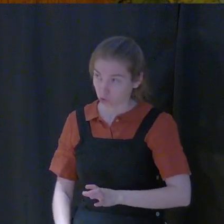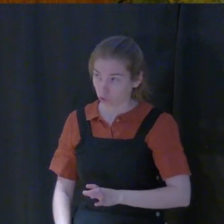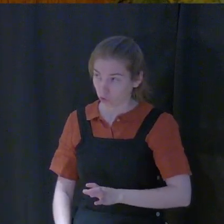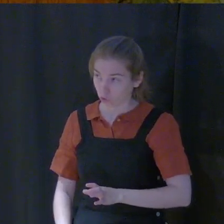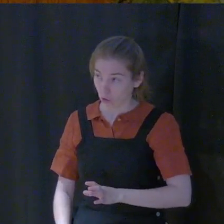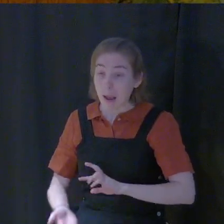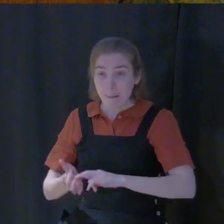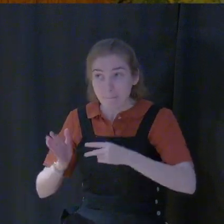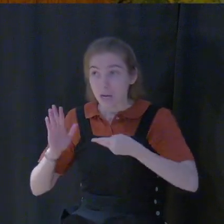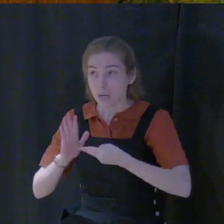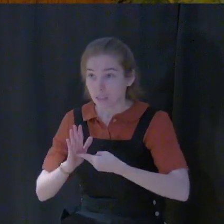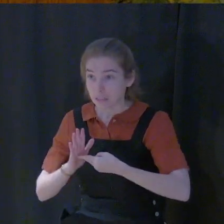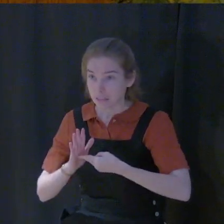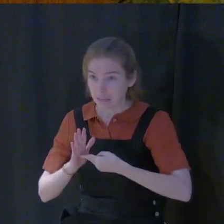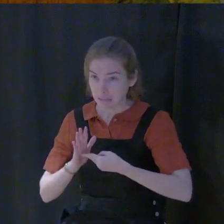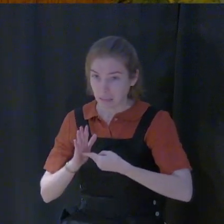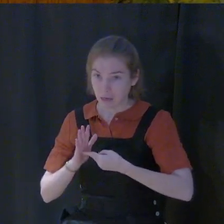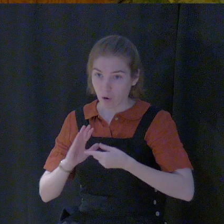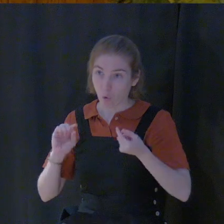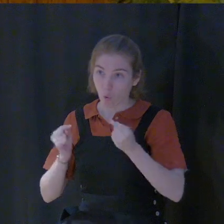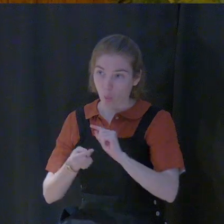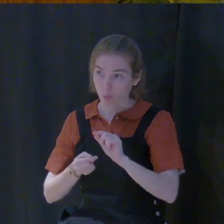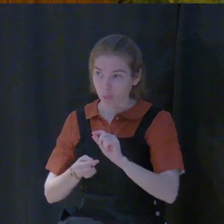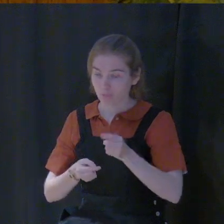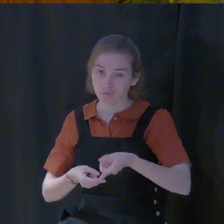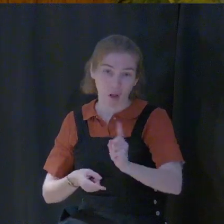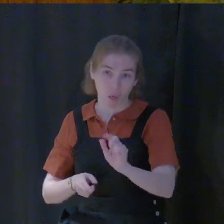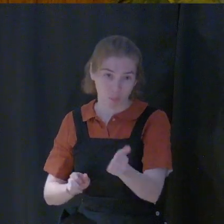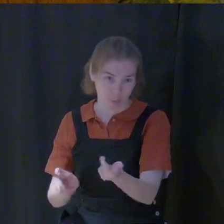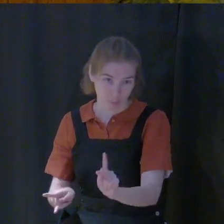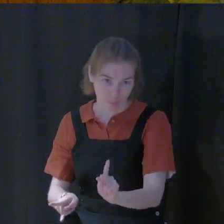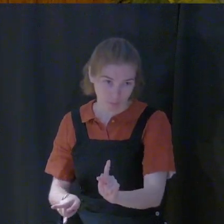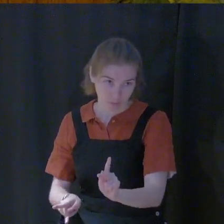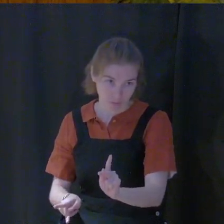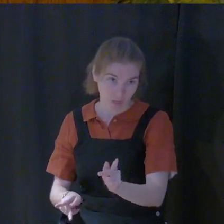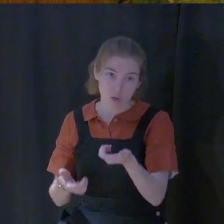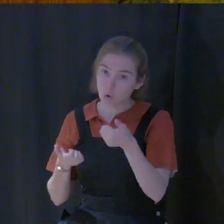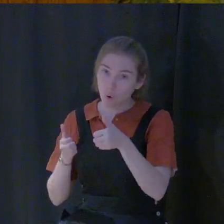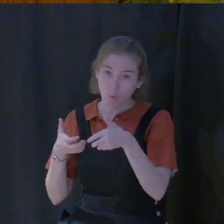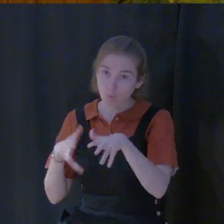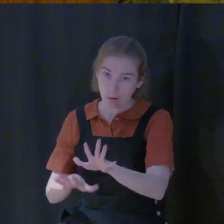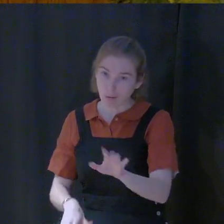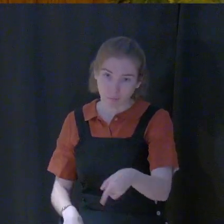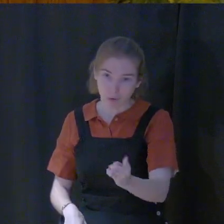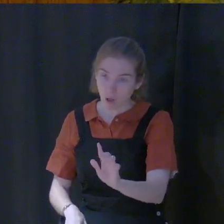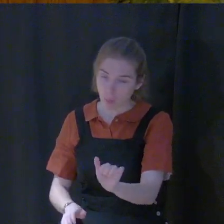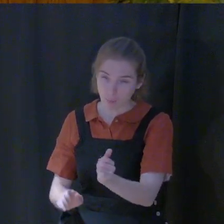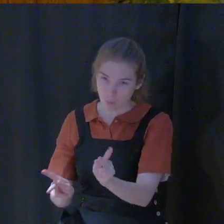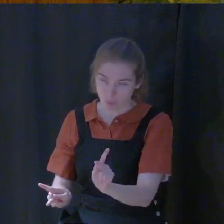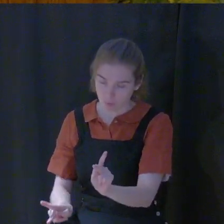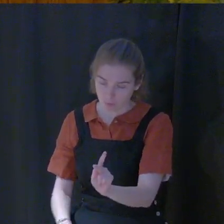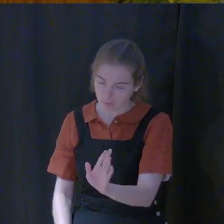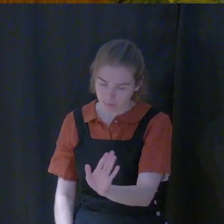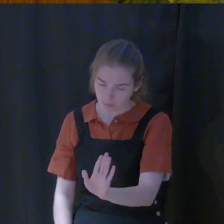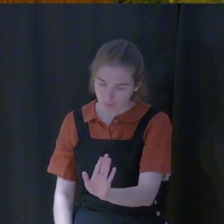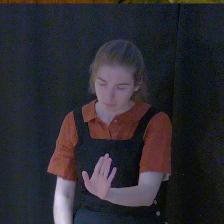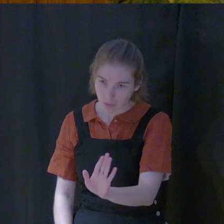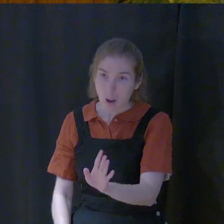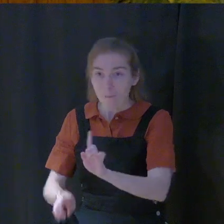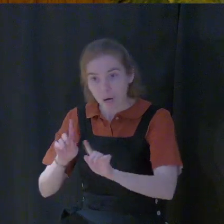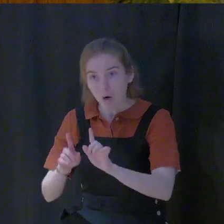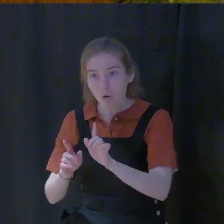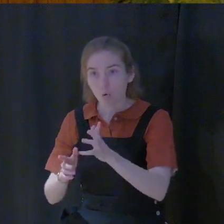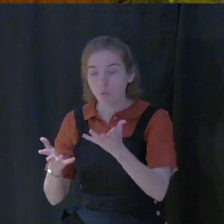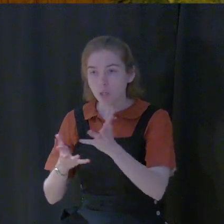What it means is I stepped on some toes. I'm not meaning to step on toes. I'm asking, what